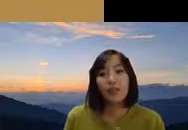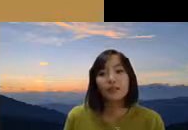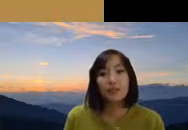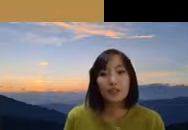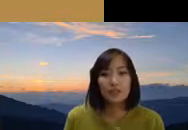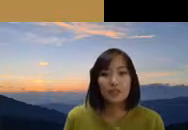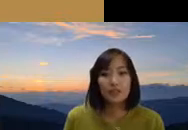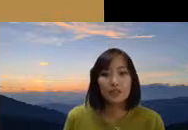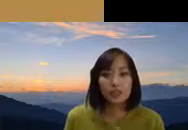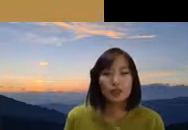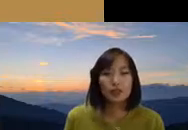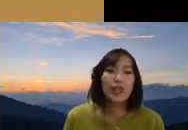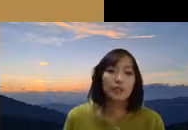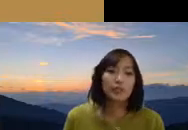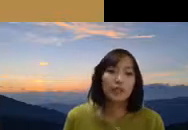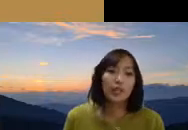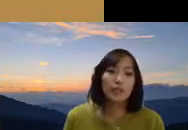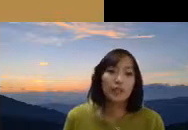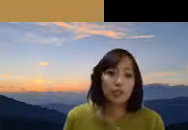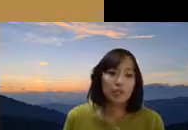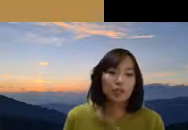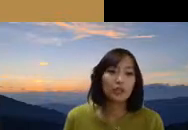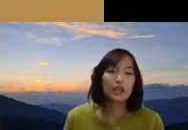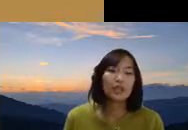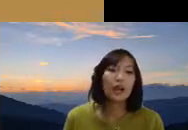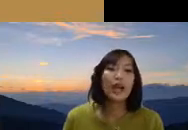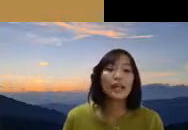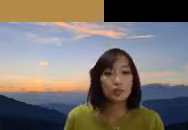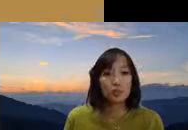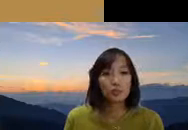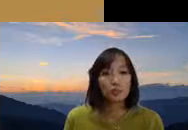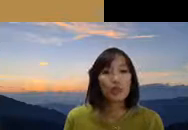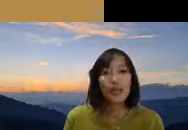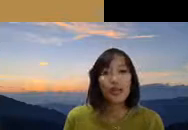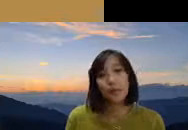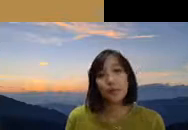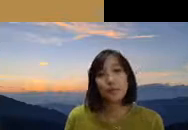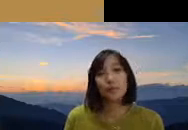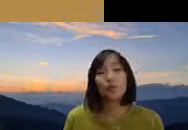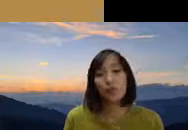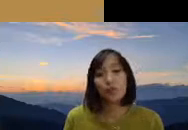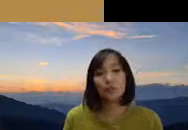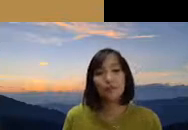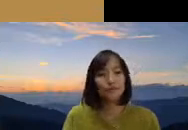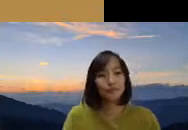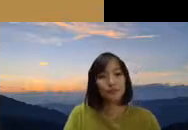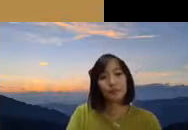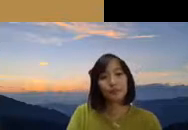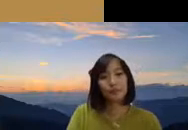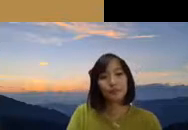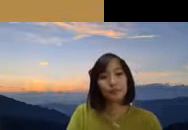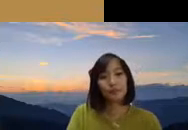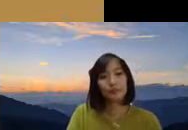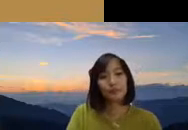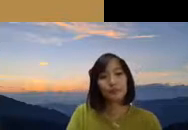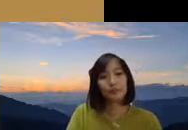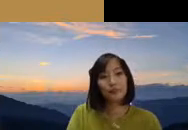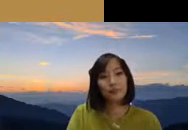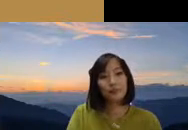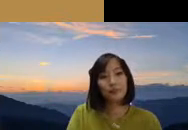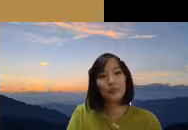OMT and UNCT member, and we would like to make sure that they are as useful as possible to all of you.